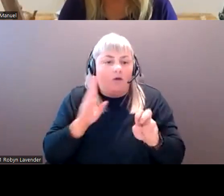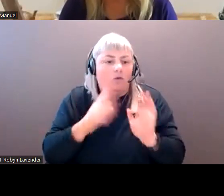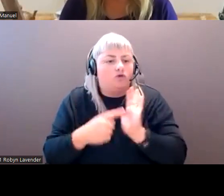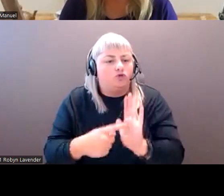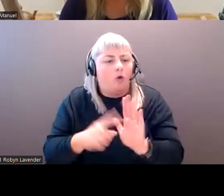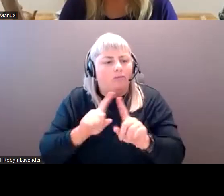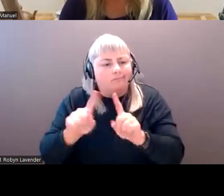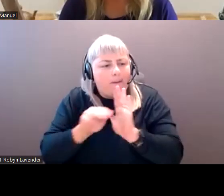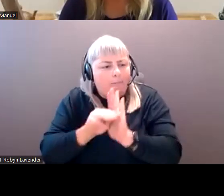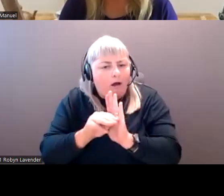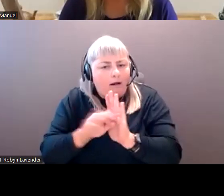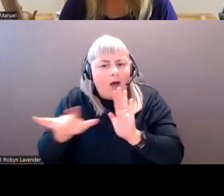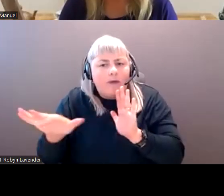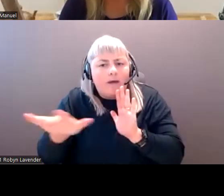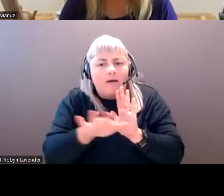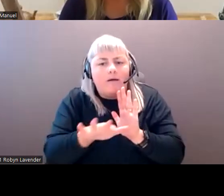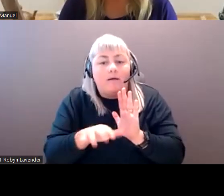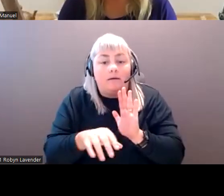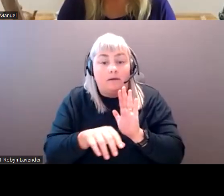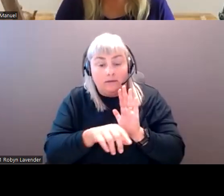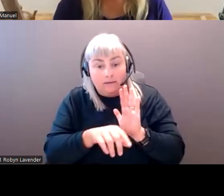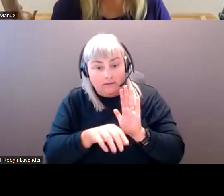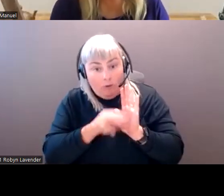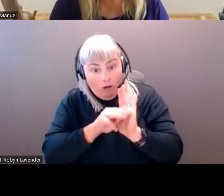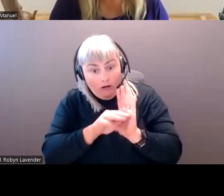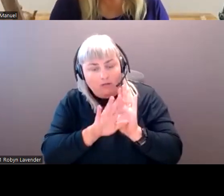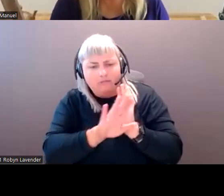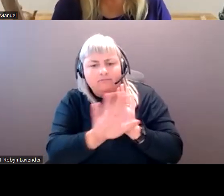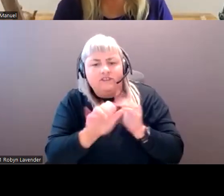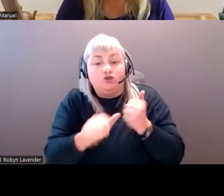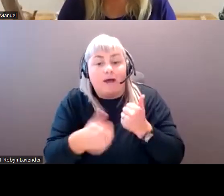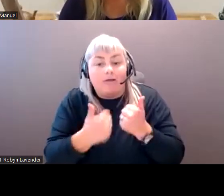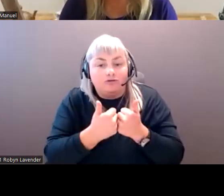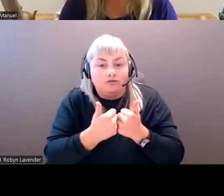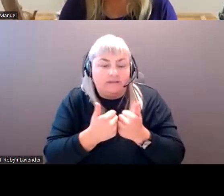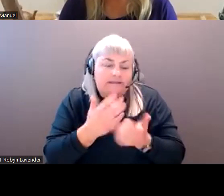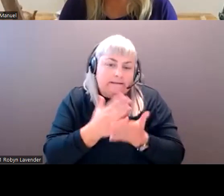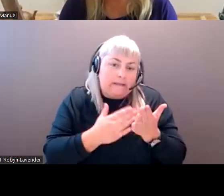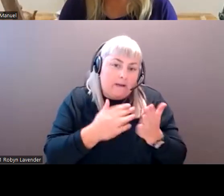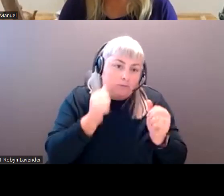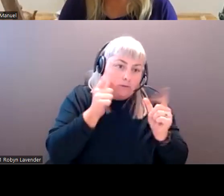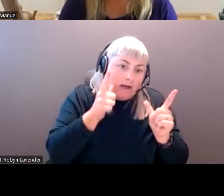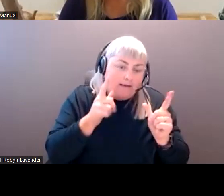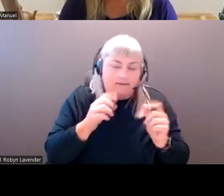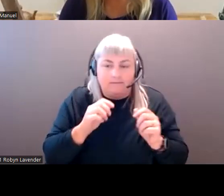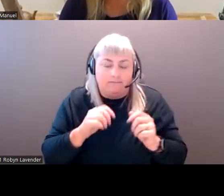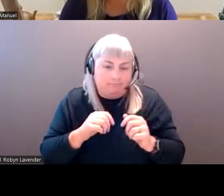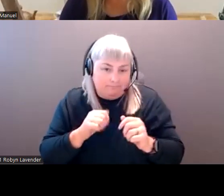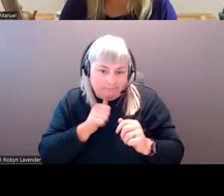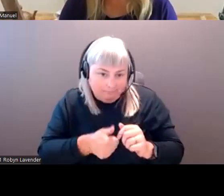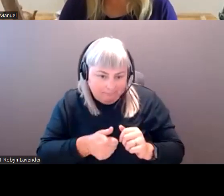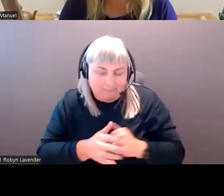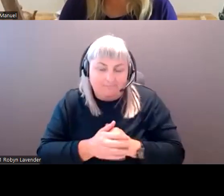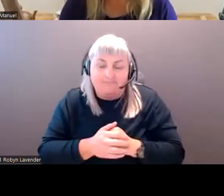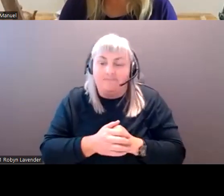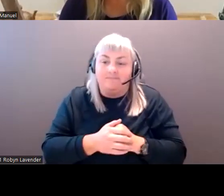the kinds of challenges that they are experiencing, some of which will be of no surprise to anyone, but also how they're